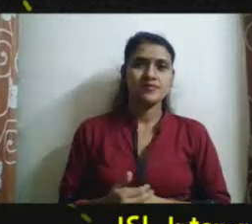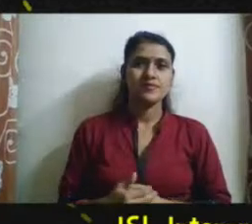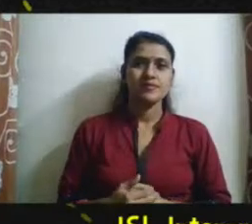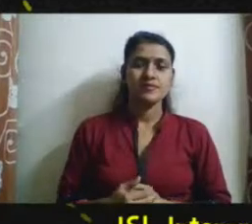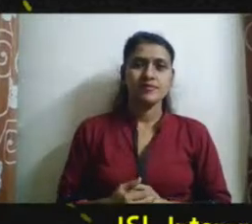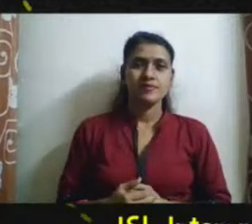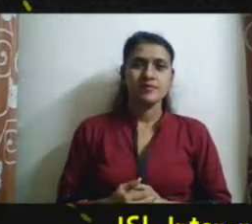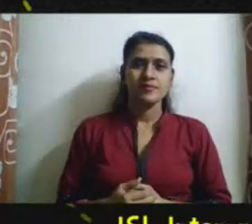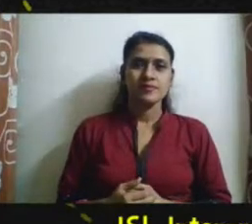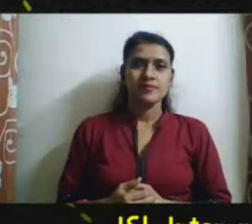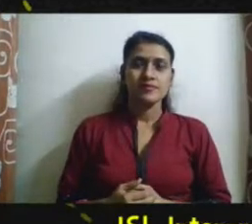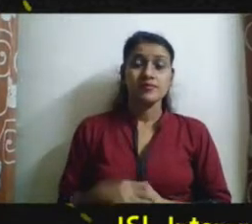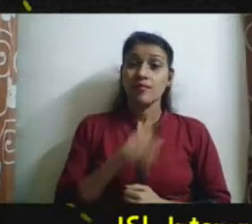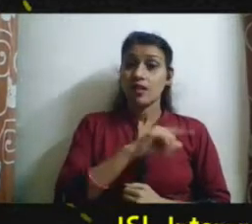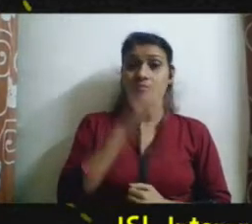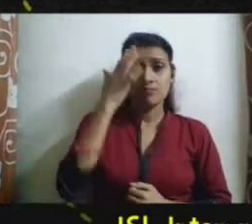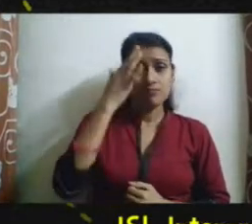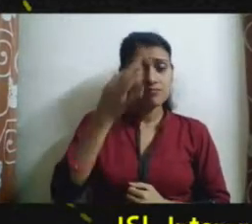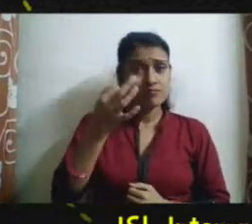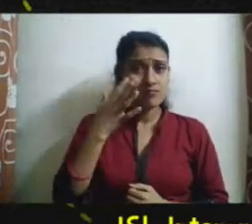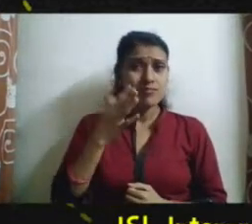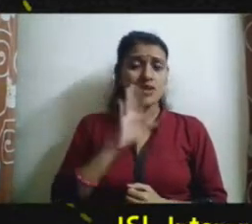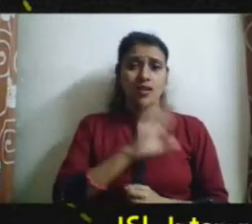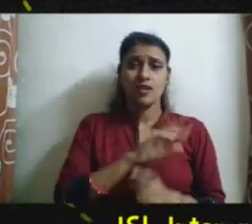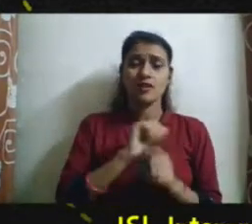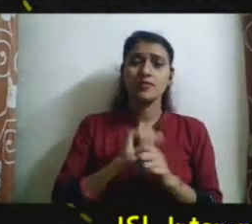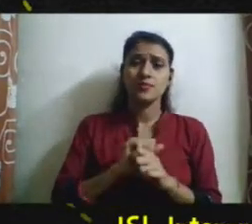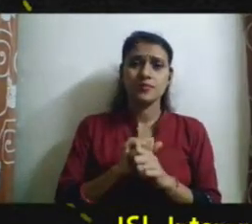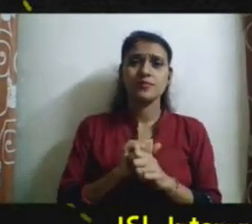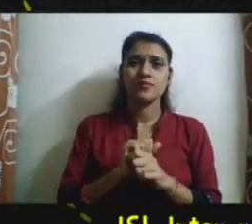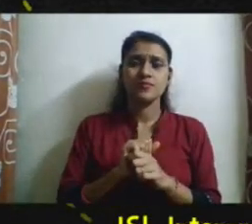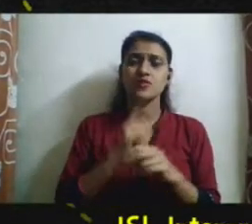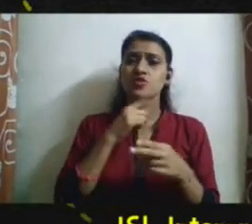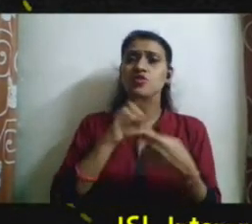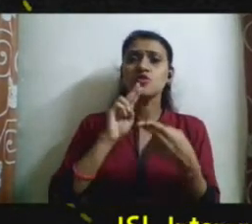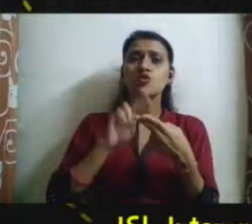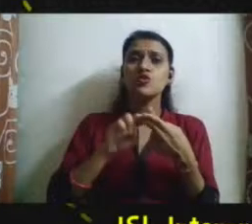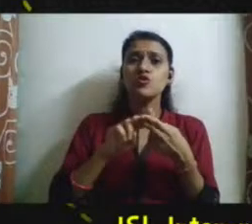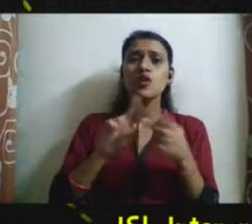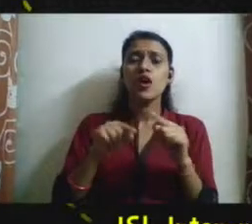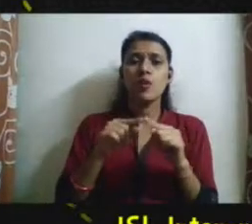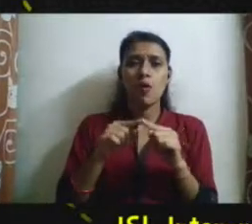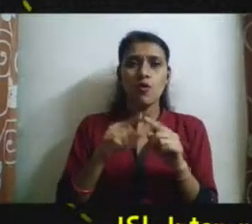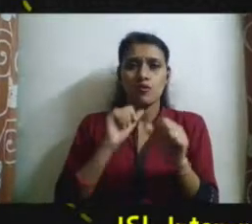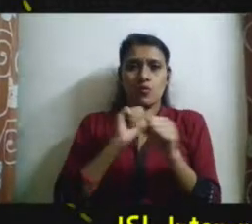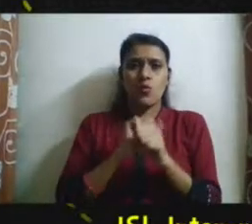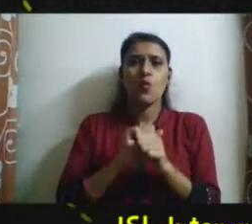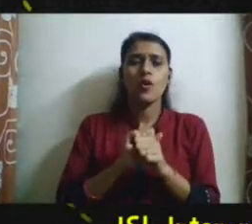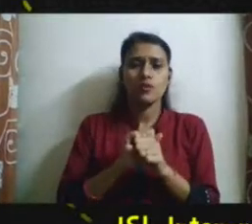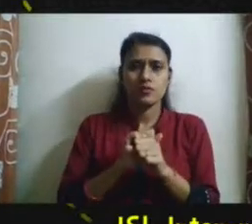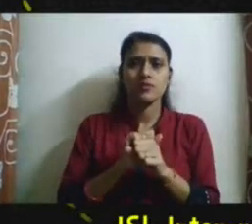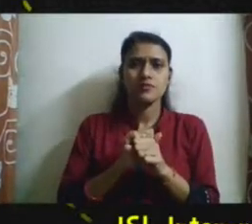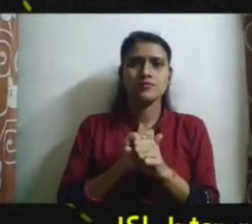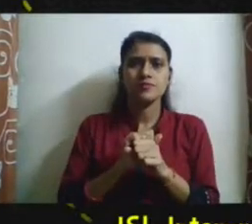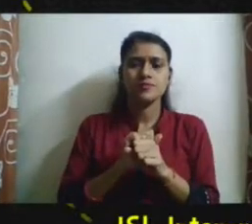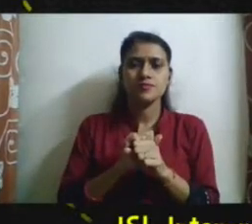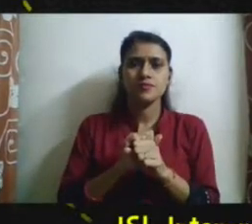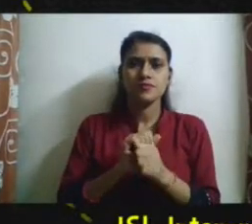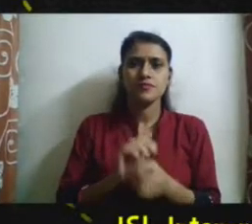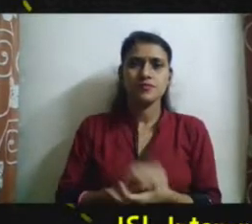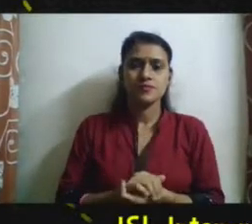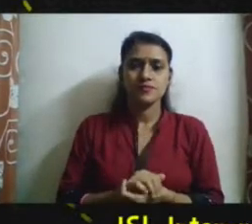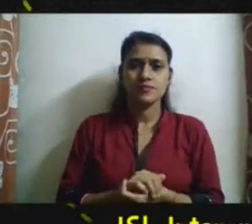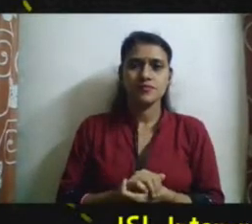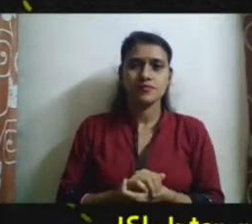intelligence and warmth shine through in the way that she talks about and does her work. And for us, there couldn't be a